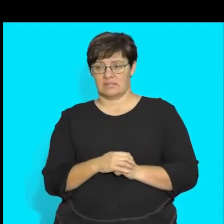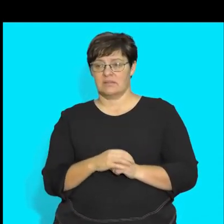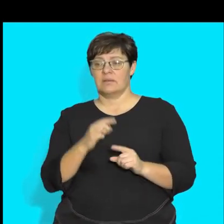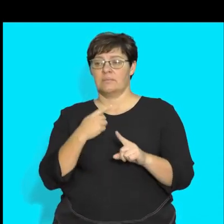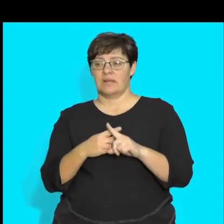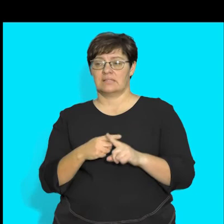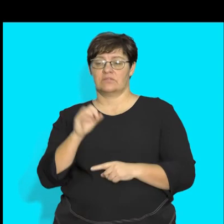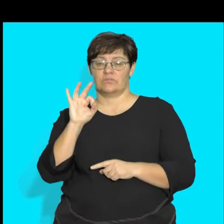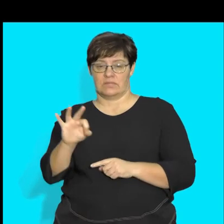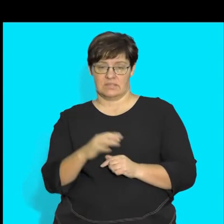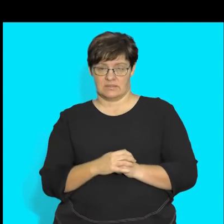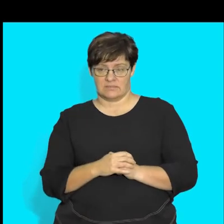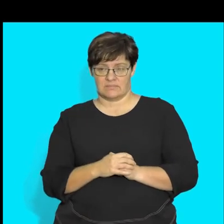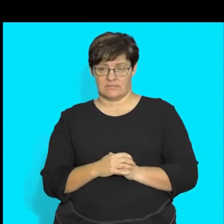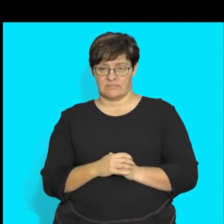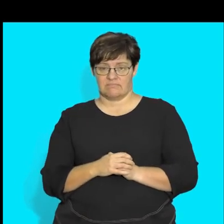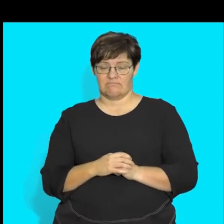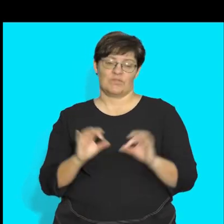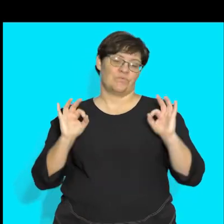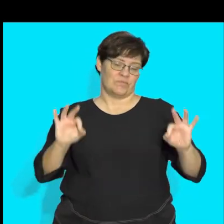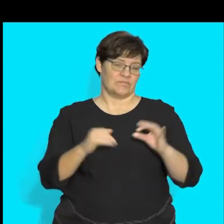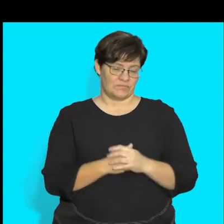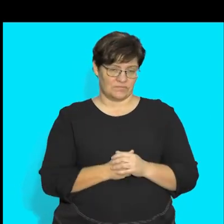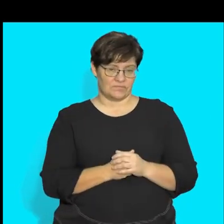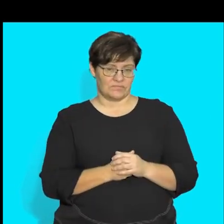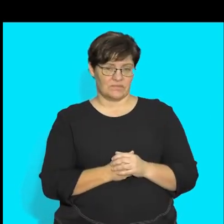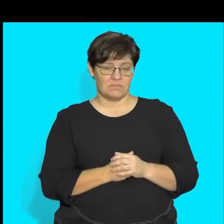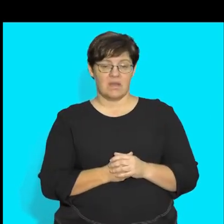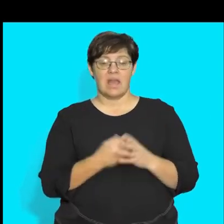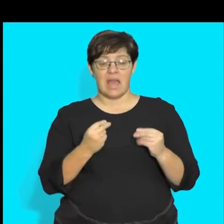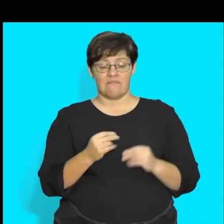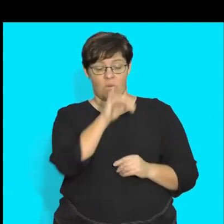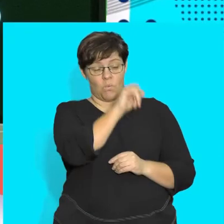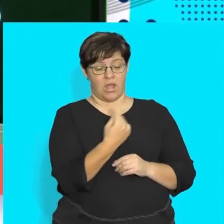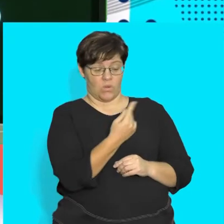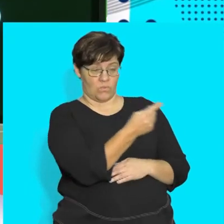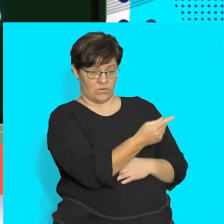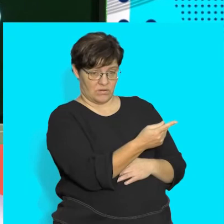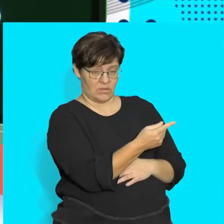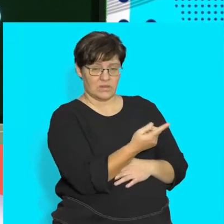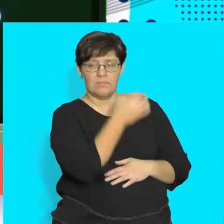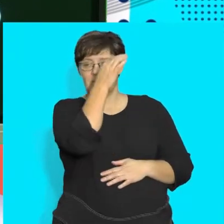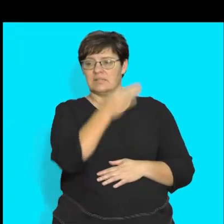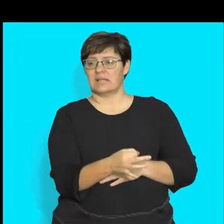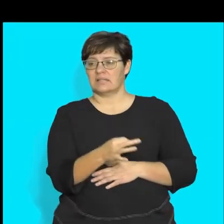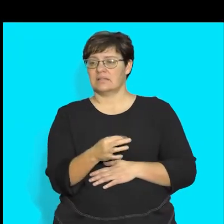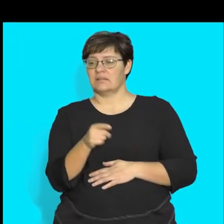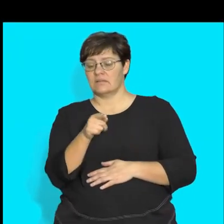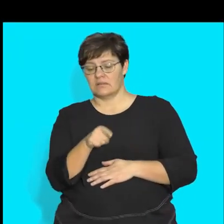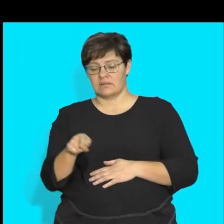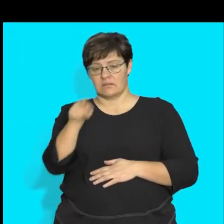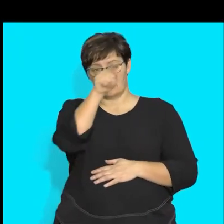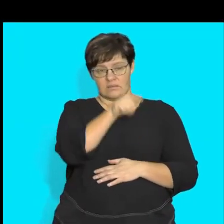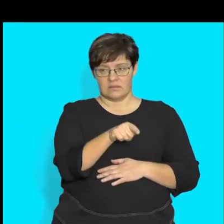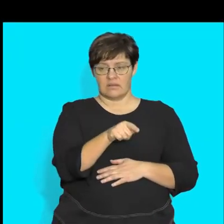plus 3. Wonderful. Now that I have y alone, I can decide the number that I'm